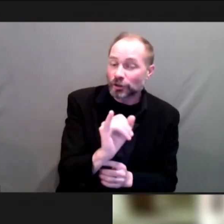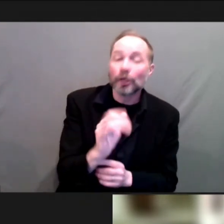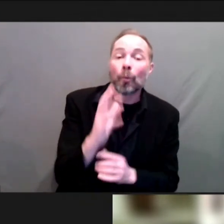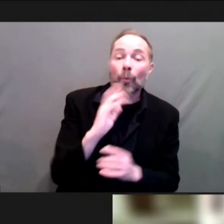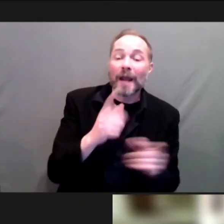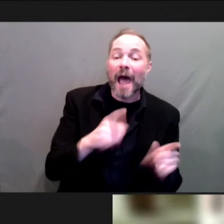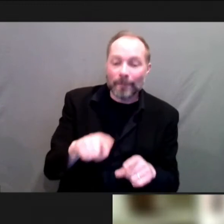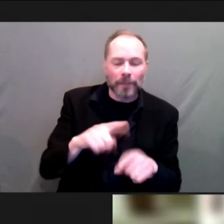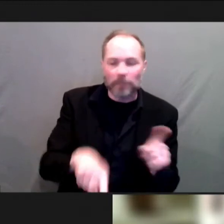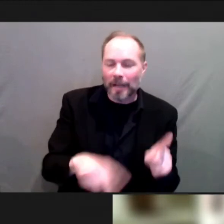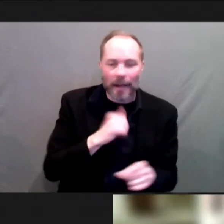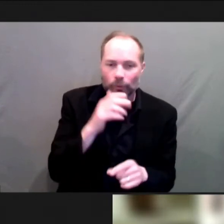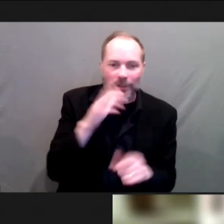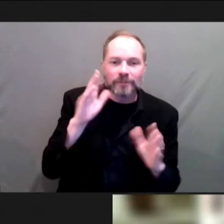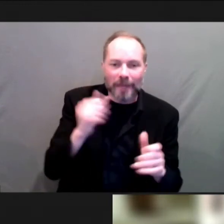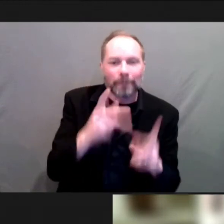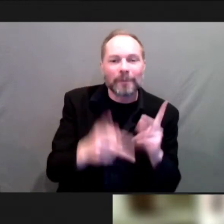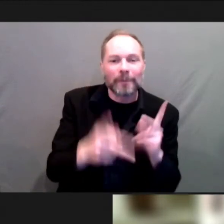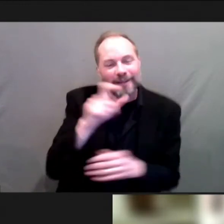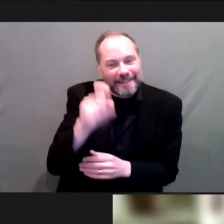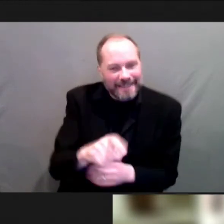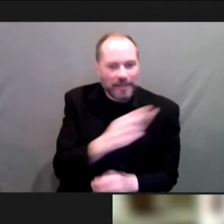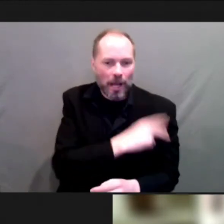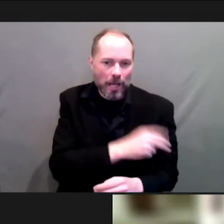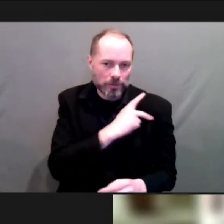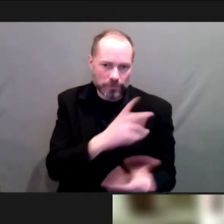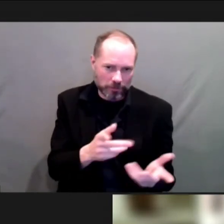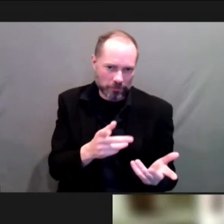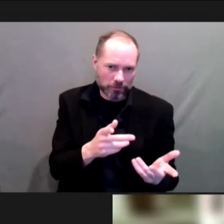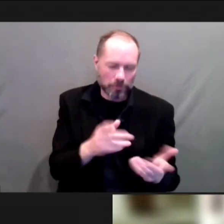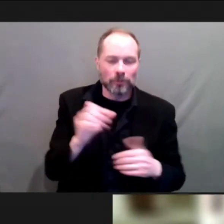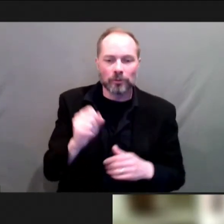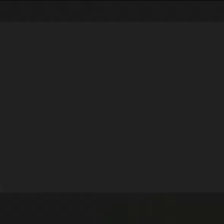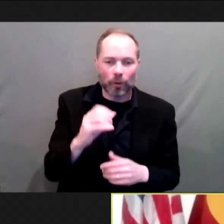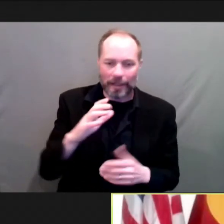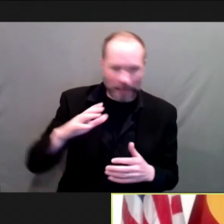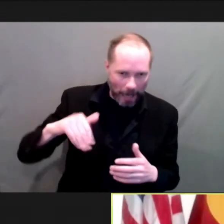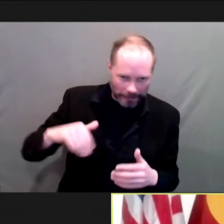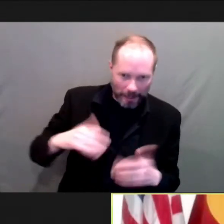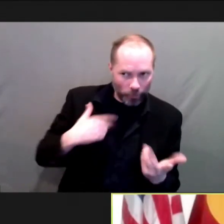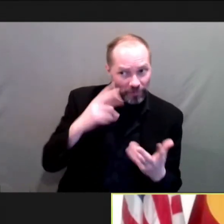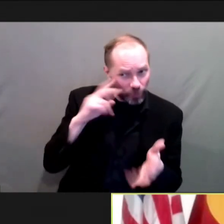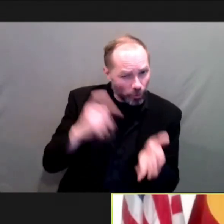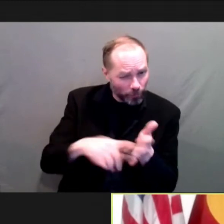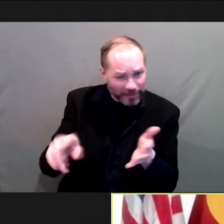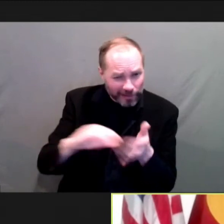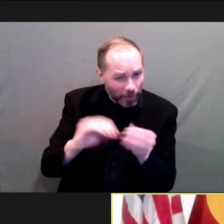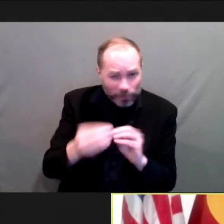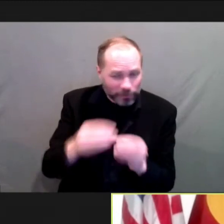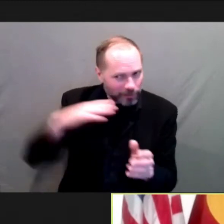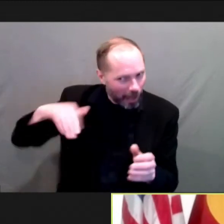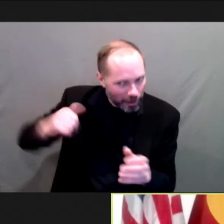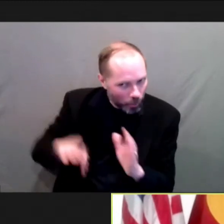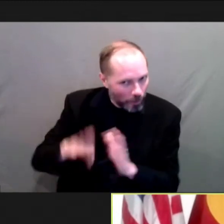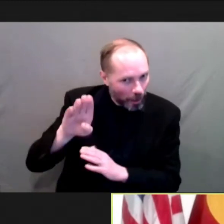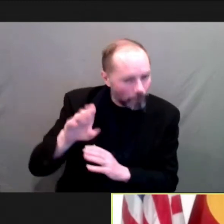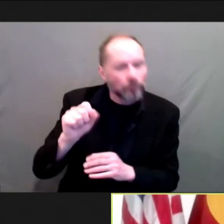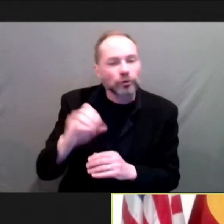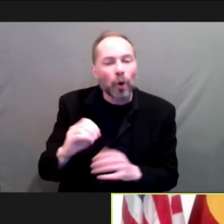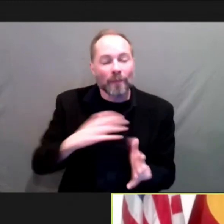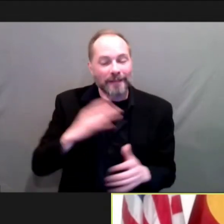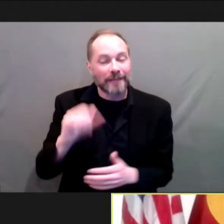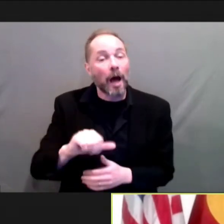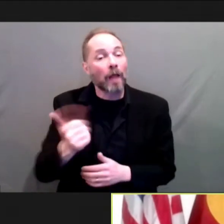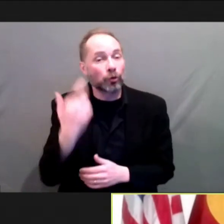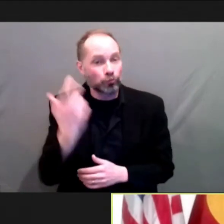breakthrough hospitalizations to go up significantly, and they're not yet going up significantly. So it's yet another reason to get the 3rd dose.